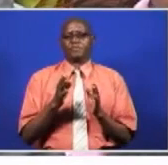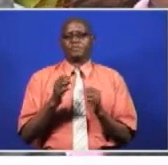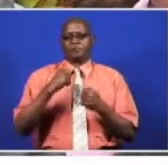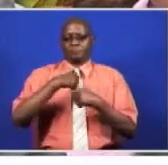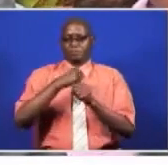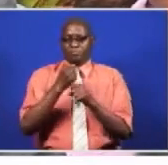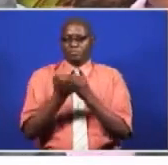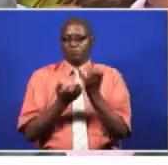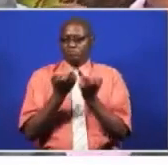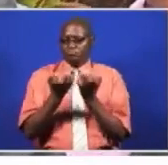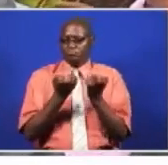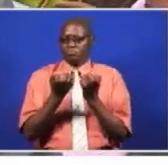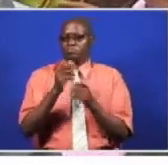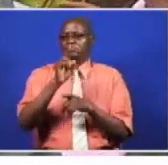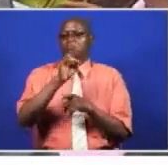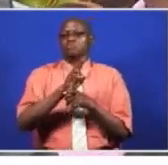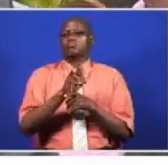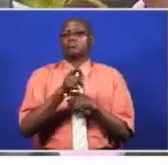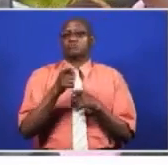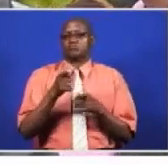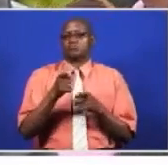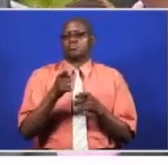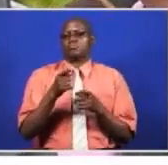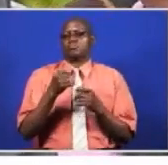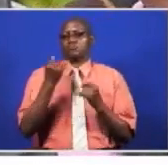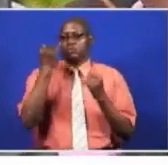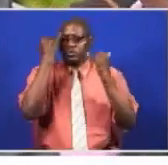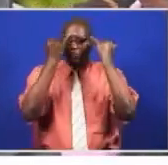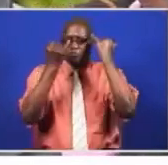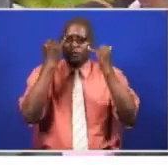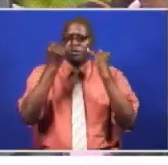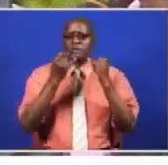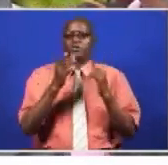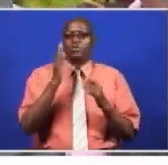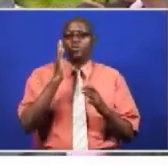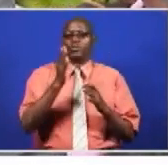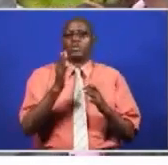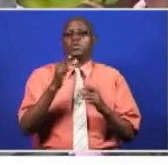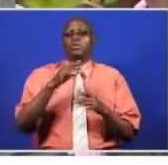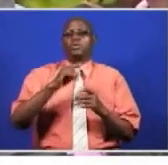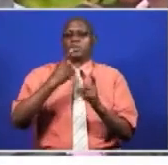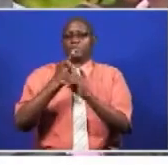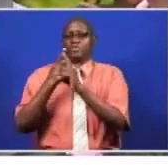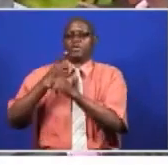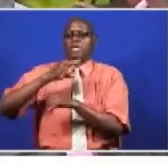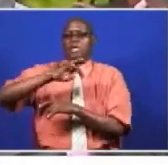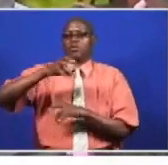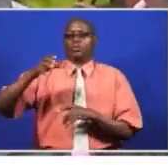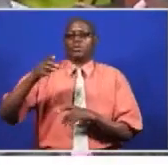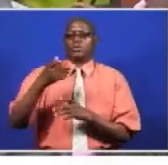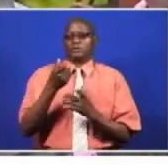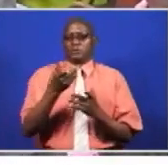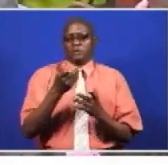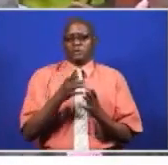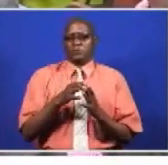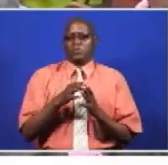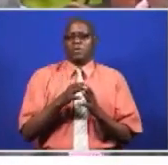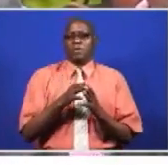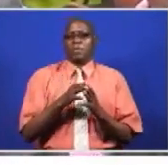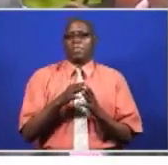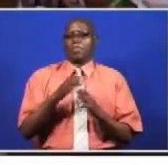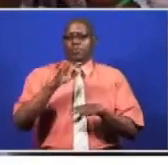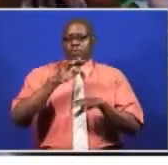skills to use and be among the outstanding innovators that will fly different counties' flags of